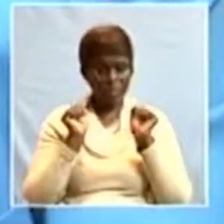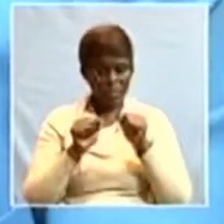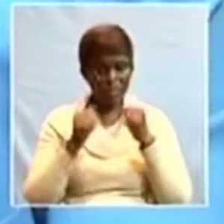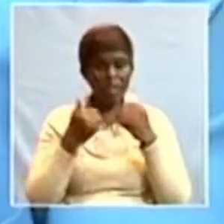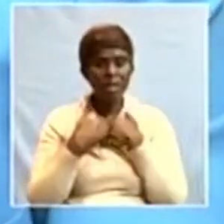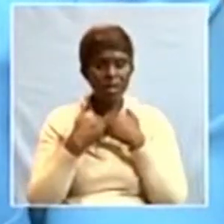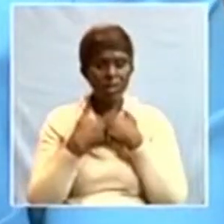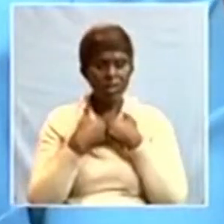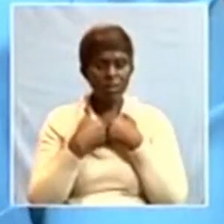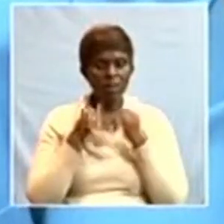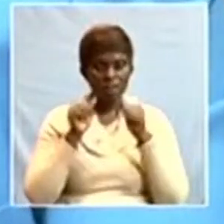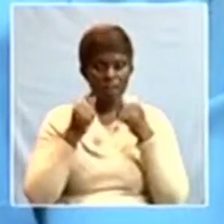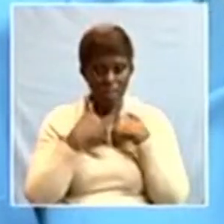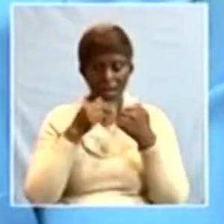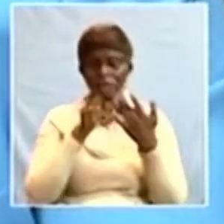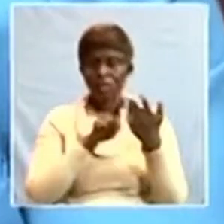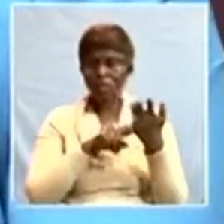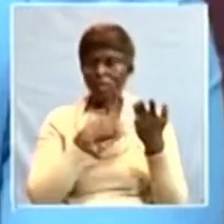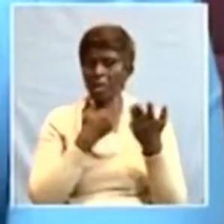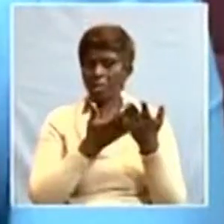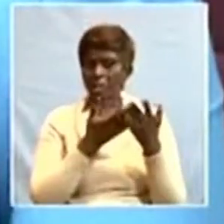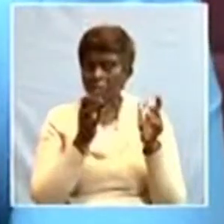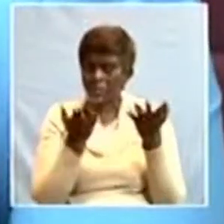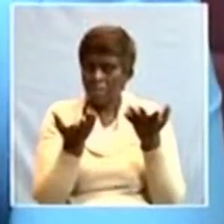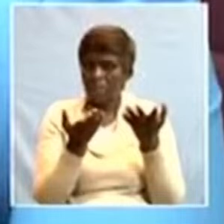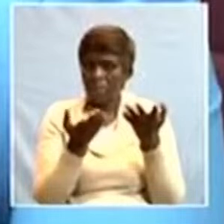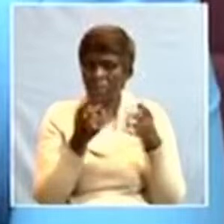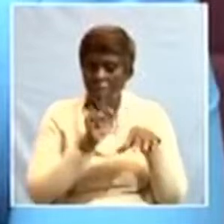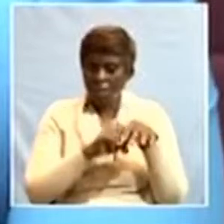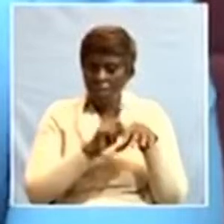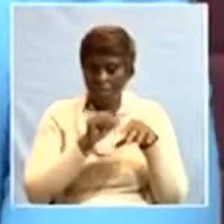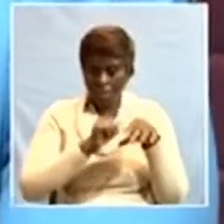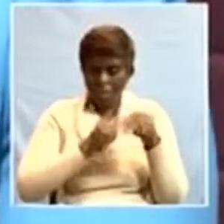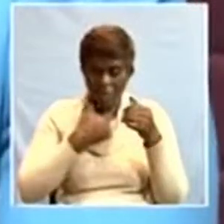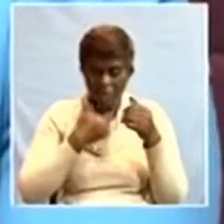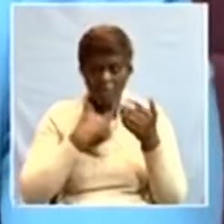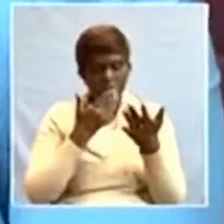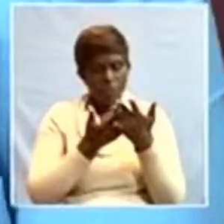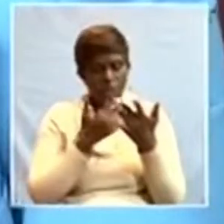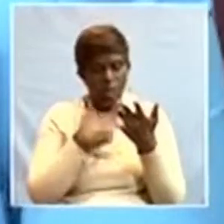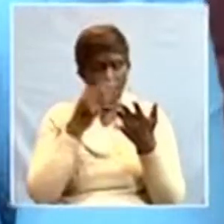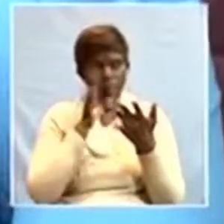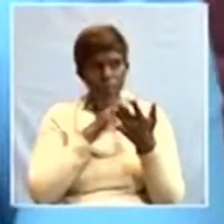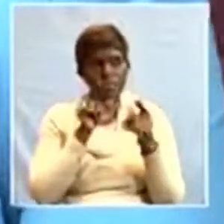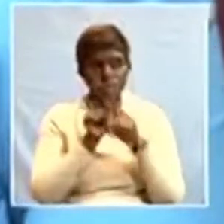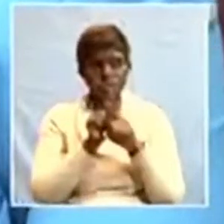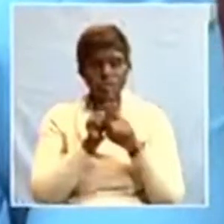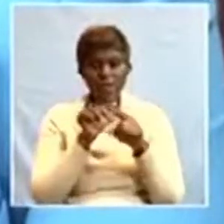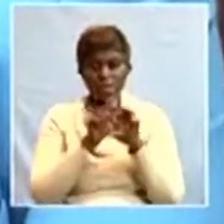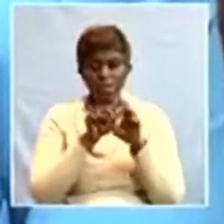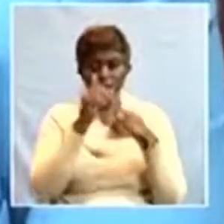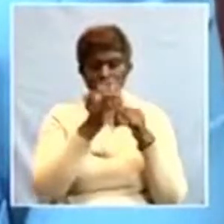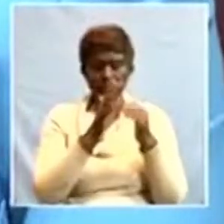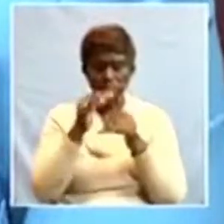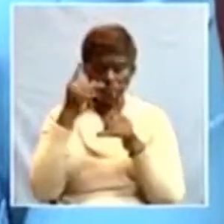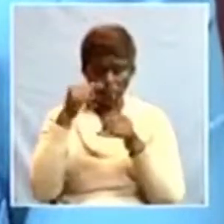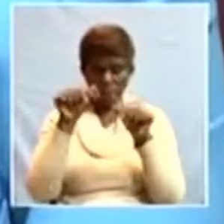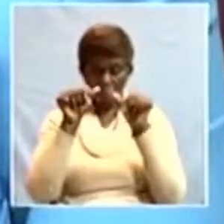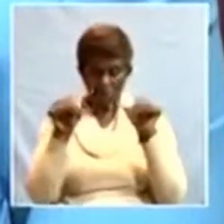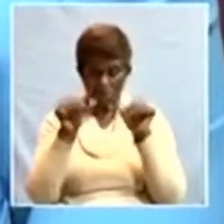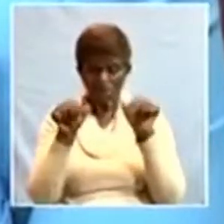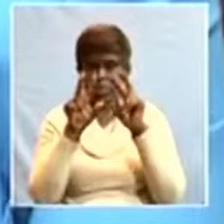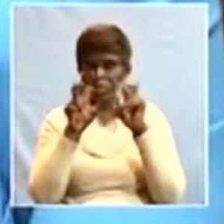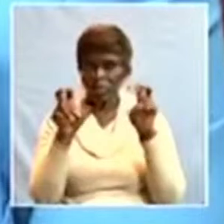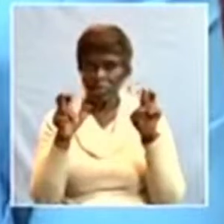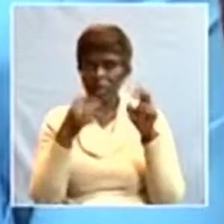have those records. So at the moment we have them, and they are in those boxes for audit